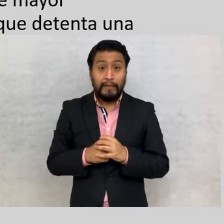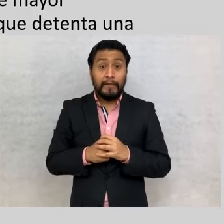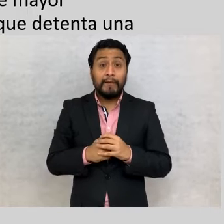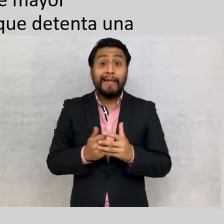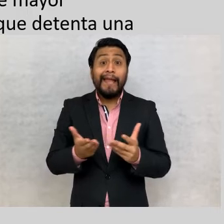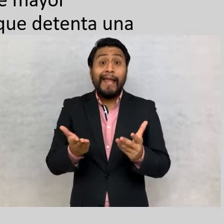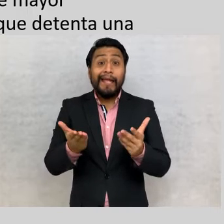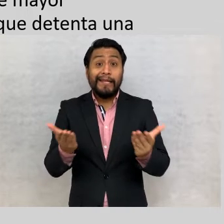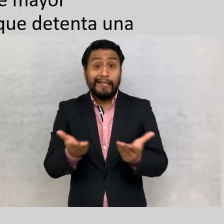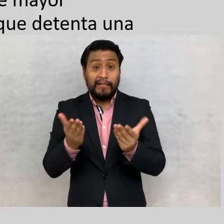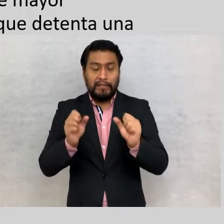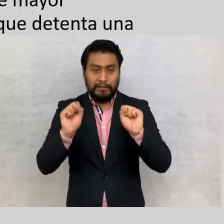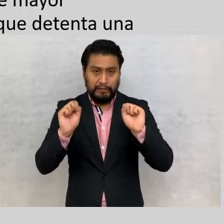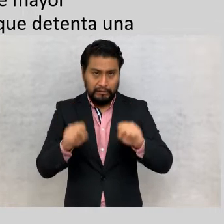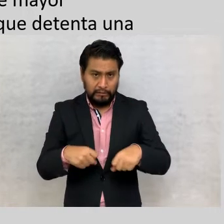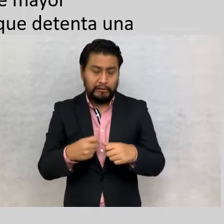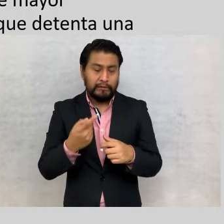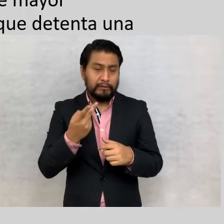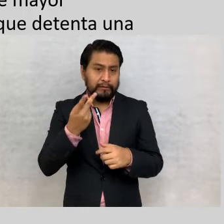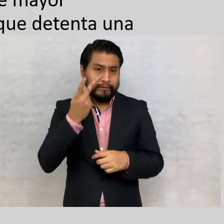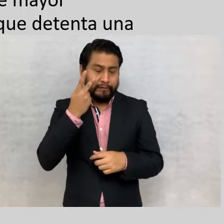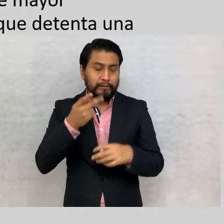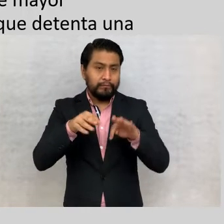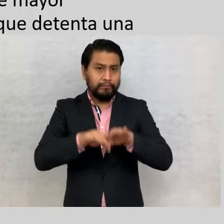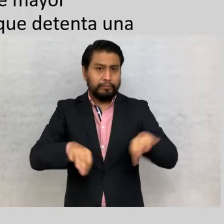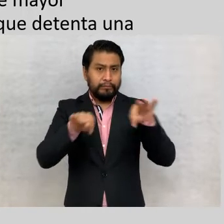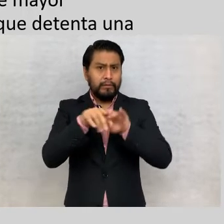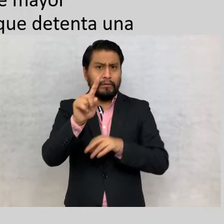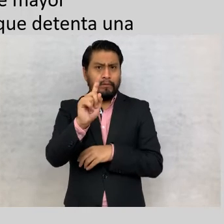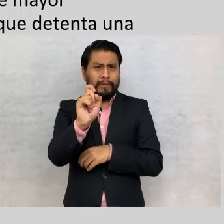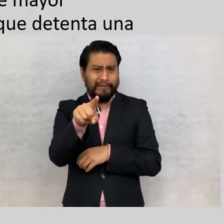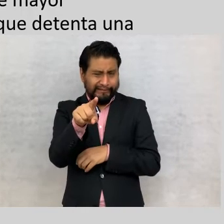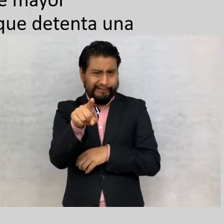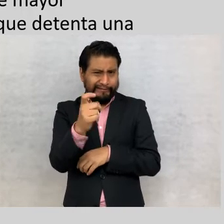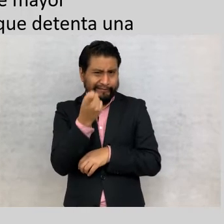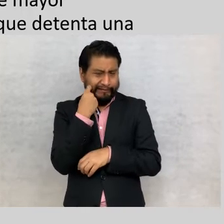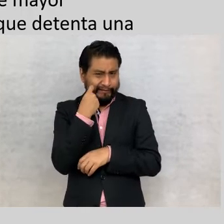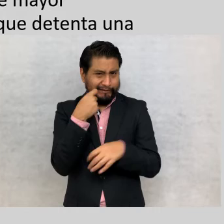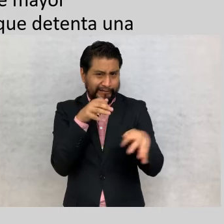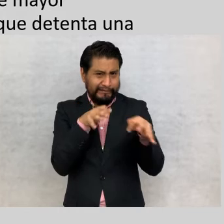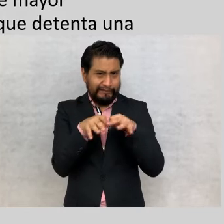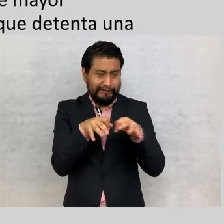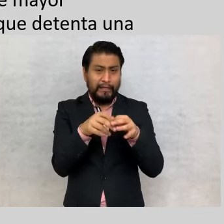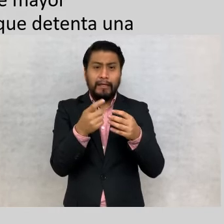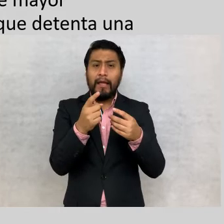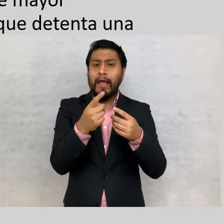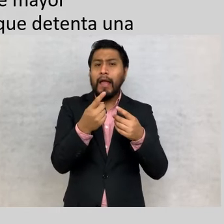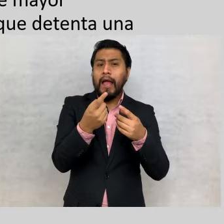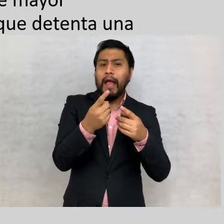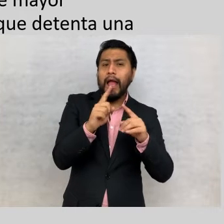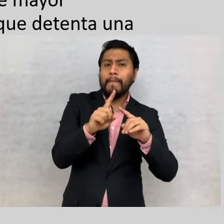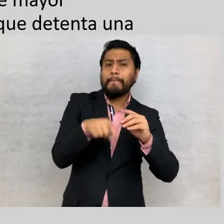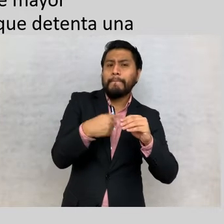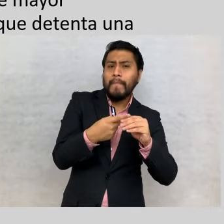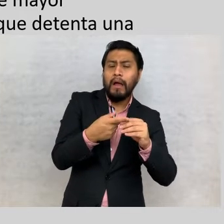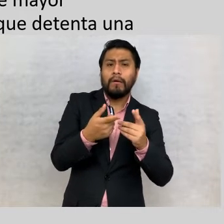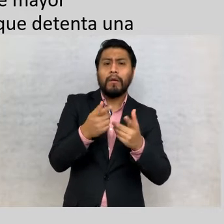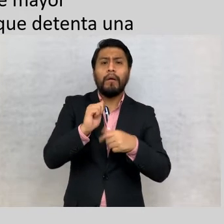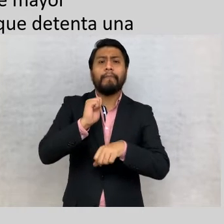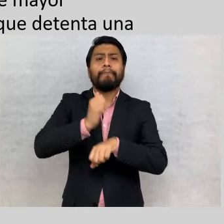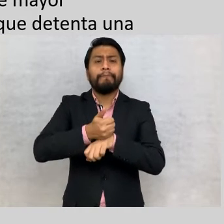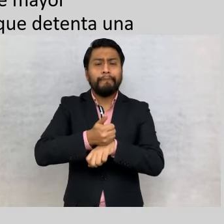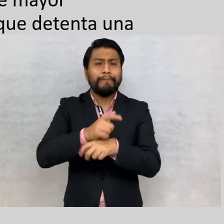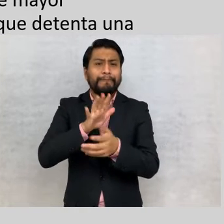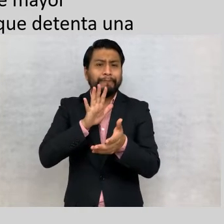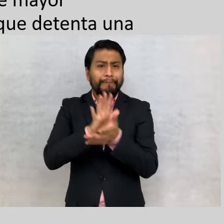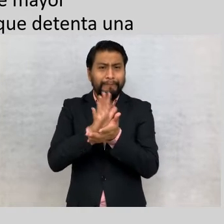Here, it is relevant to consider the question that we were referring to about the founding of the Faculty